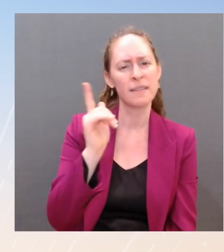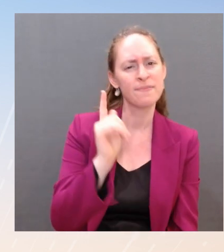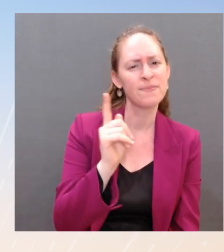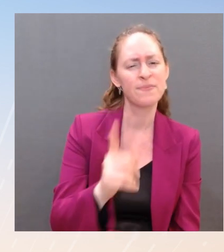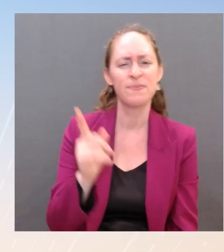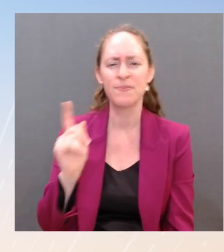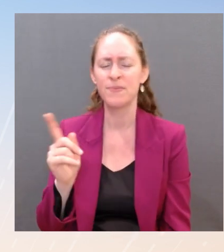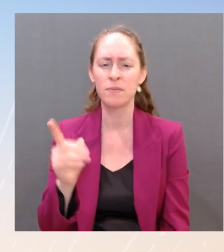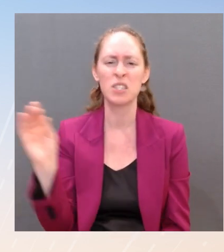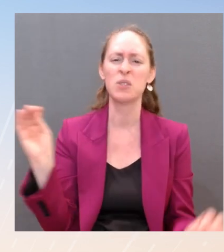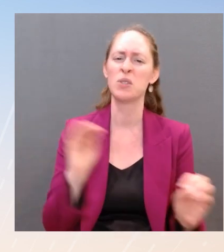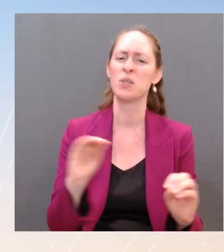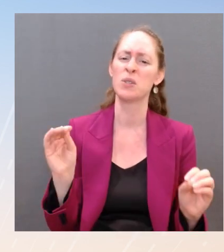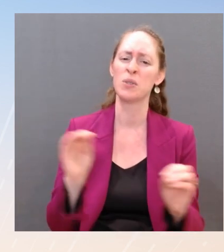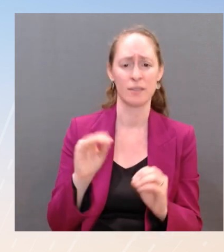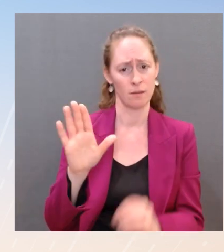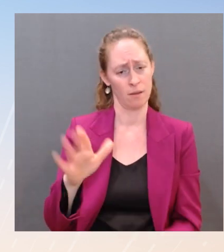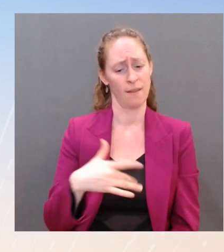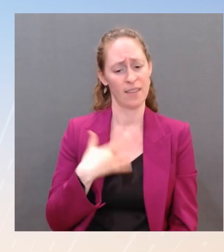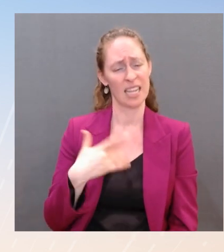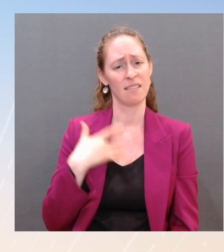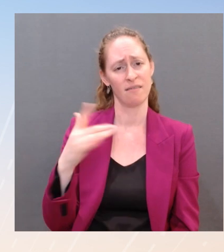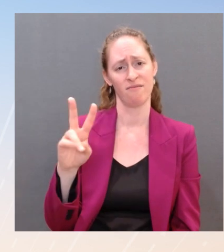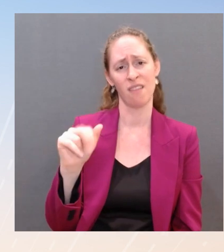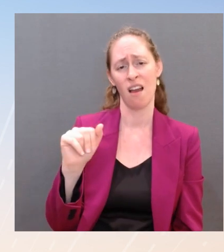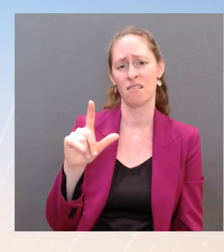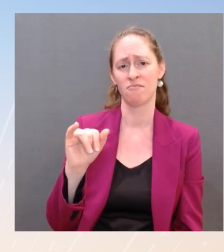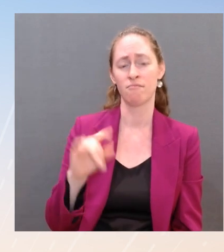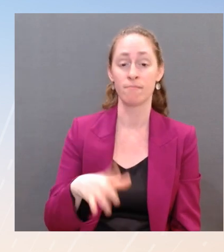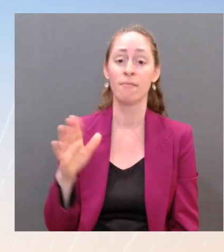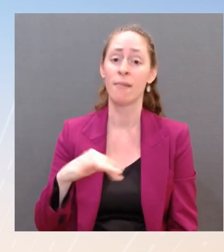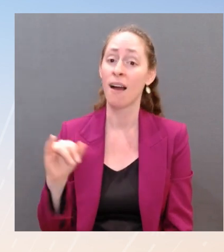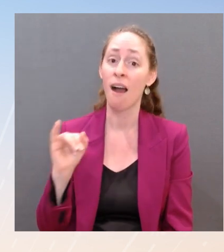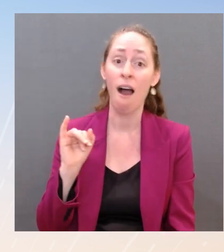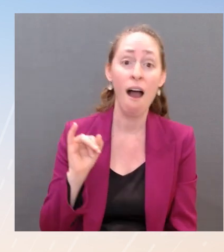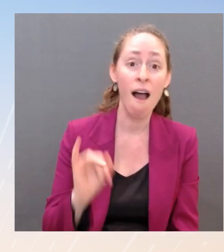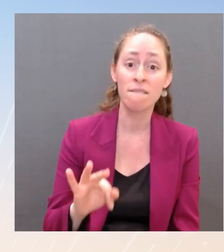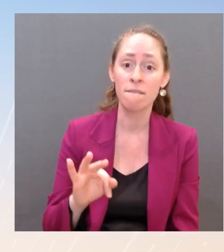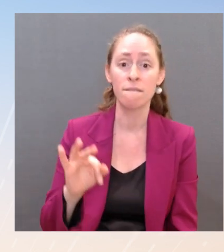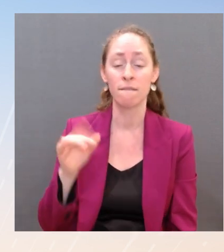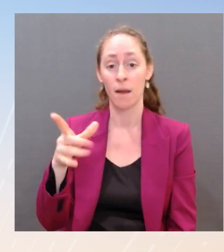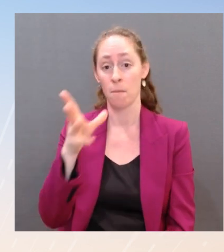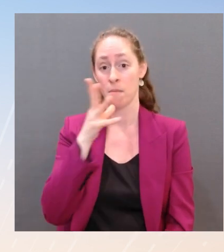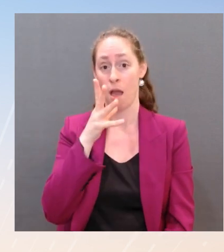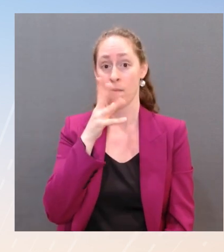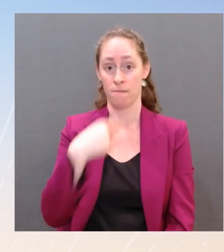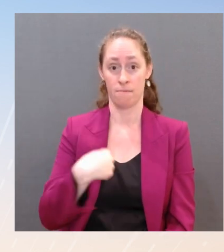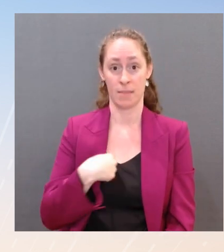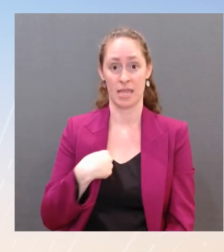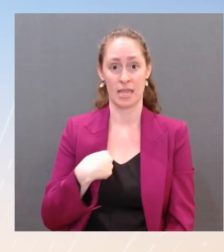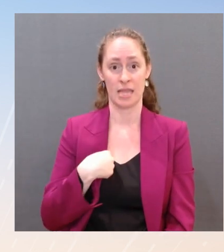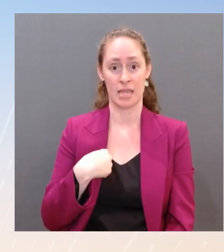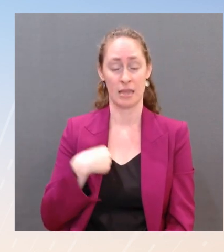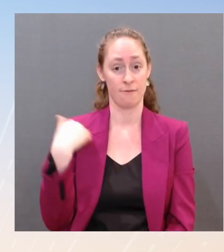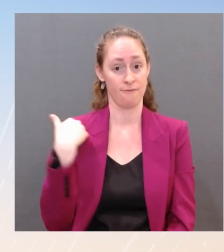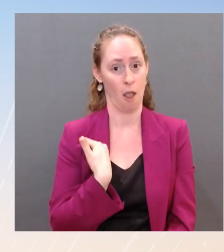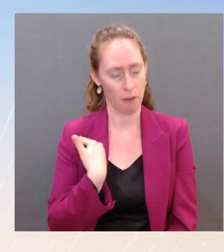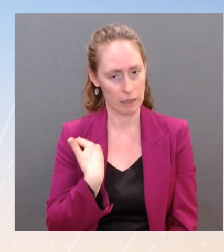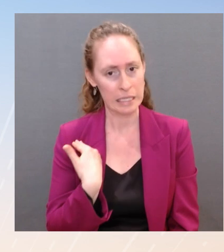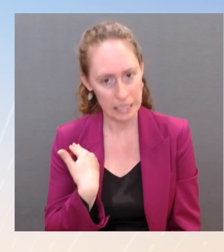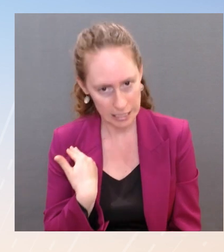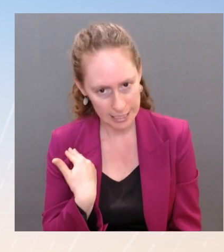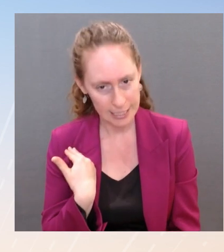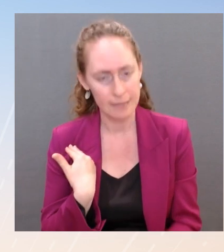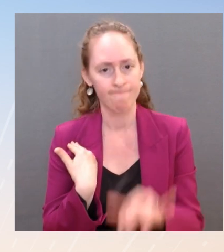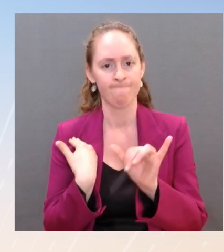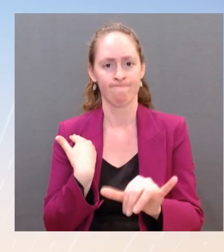And if mommy felt you, made you feel a certain way, I want you to tell me. I want to honor you as an individual,